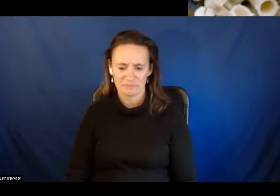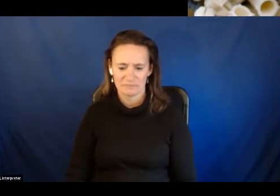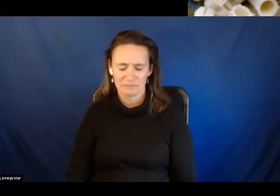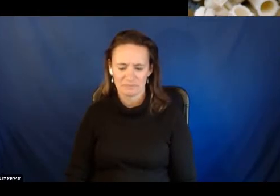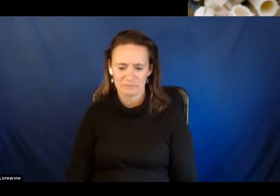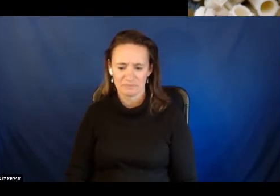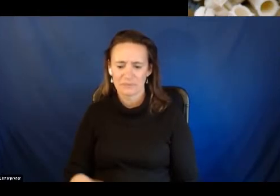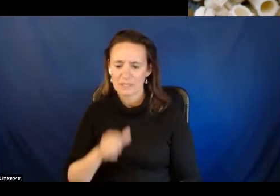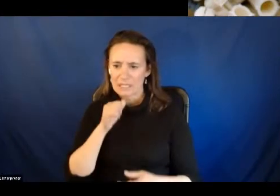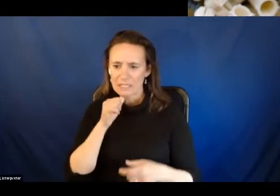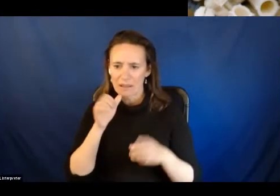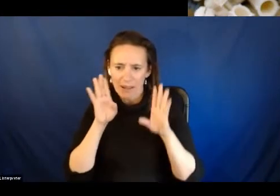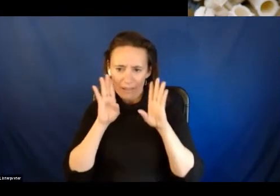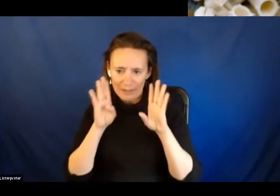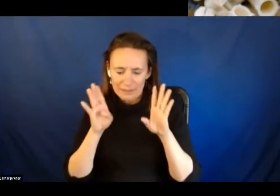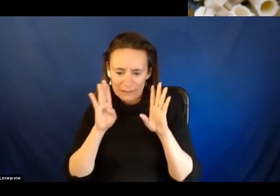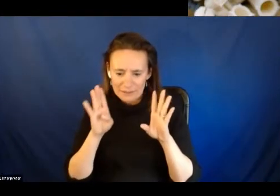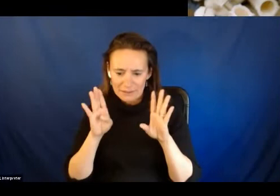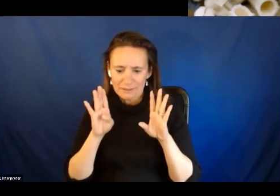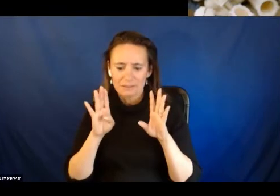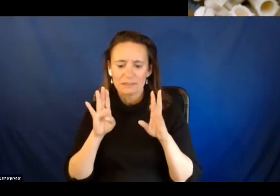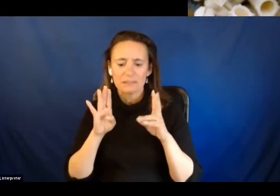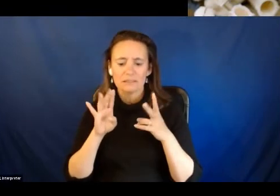Wasn't listening.